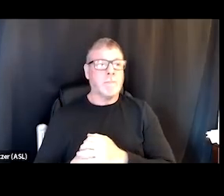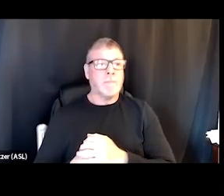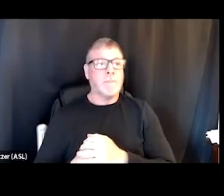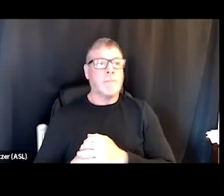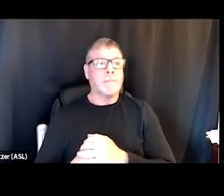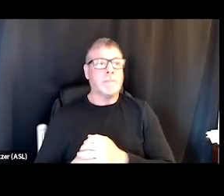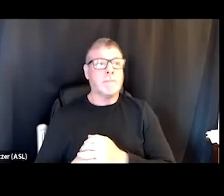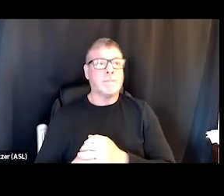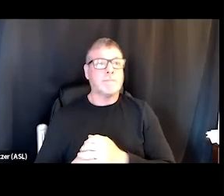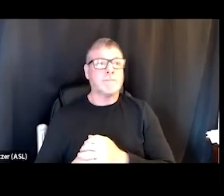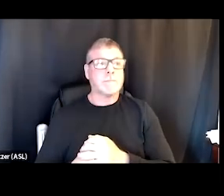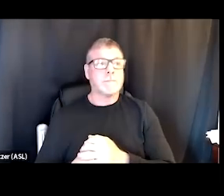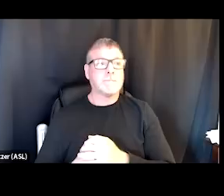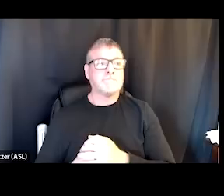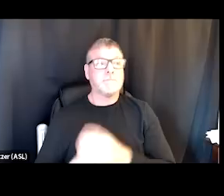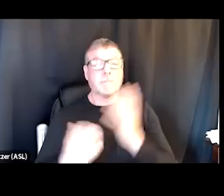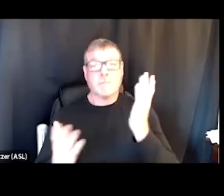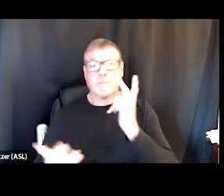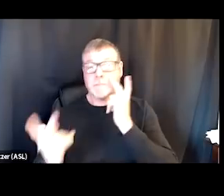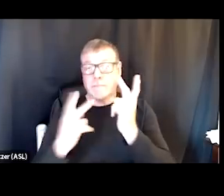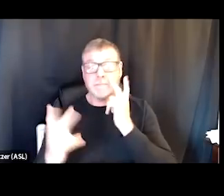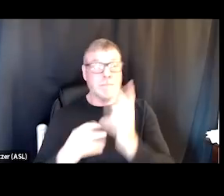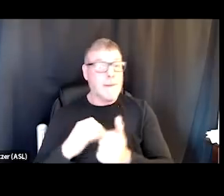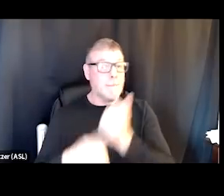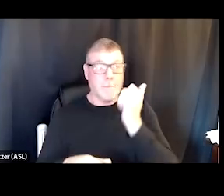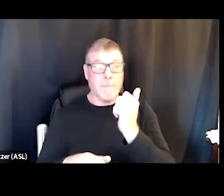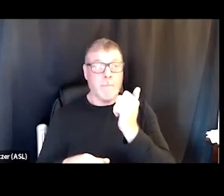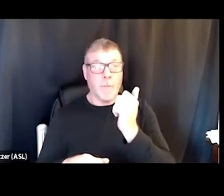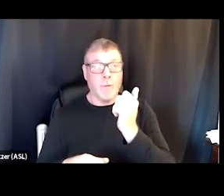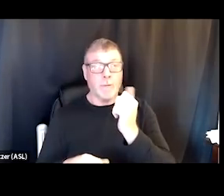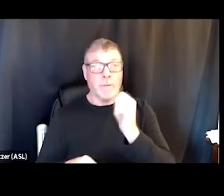So as you can see, or as you guys know, most of you guys are working in the streets.